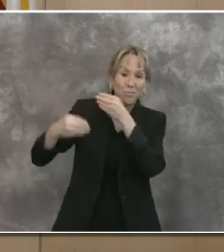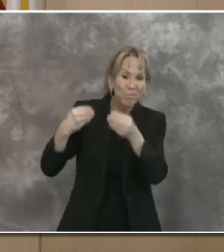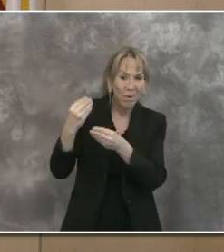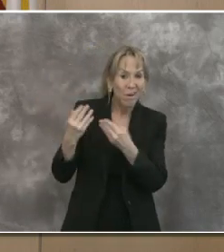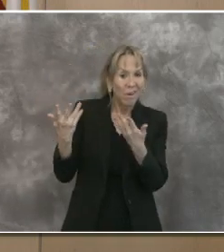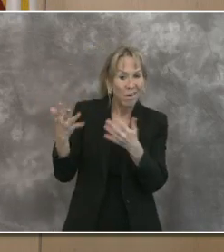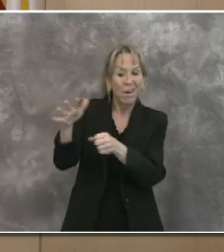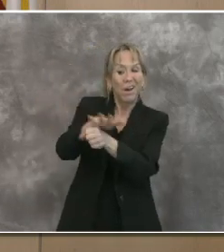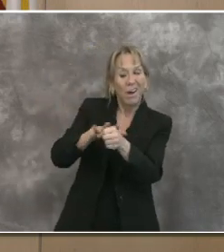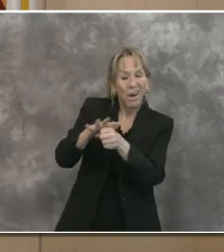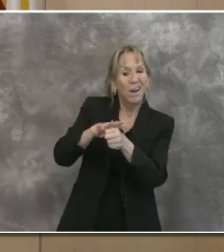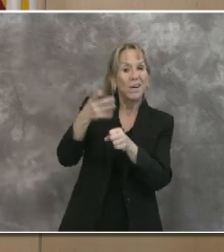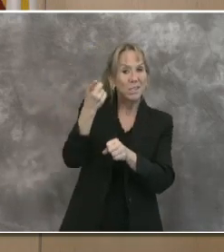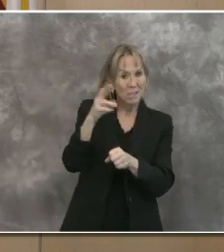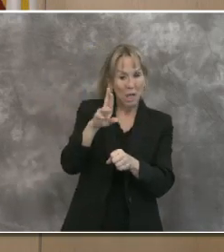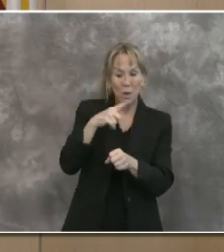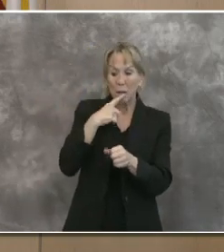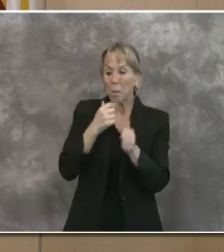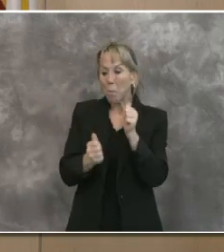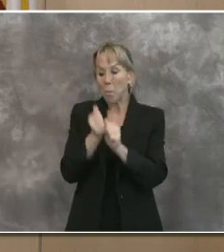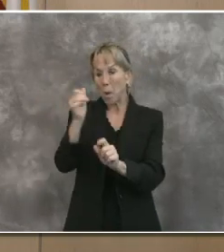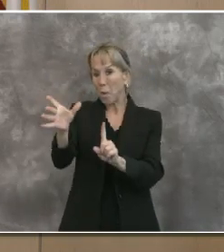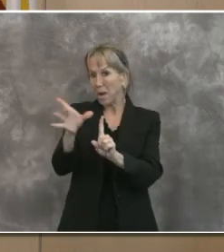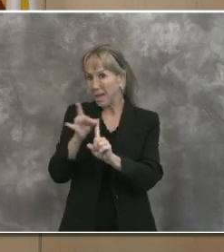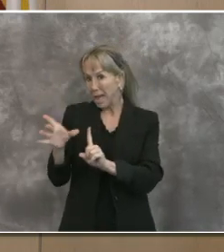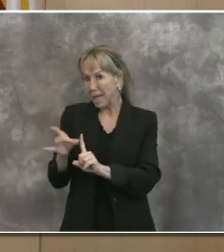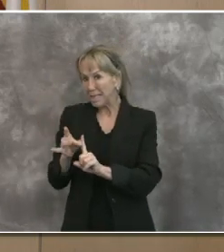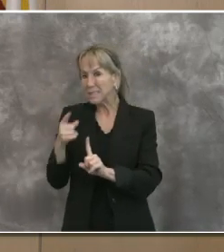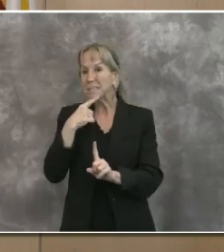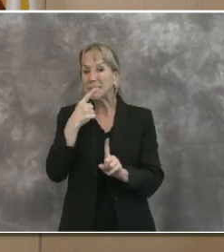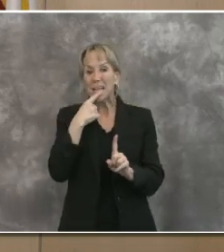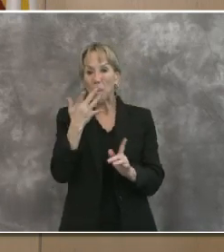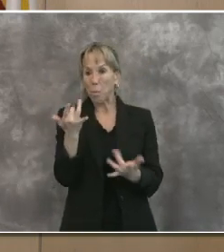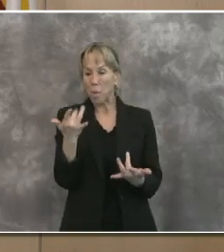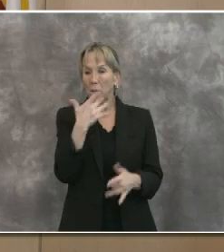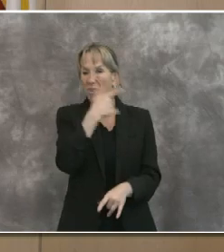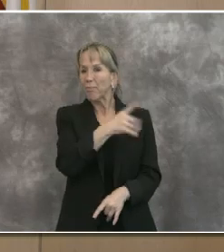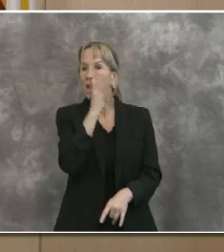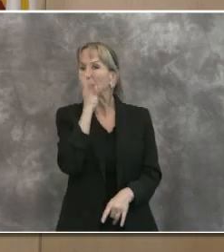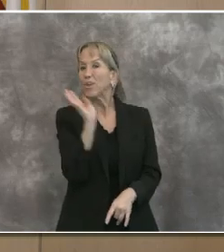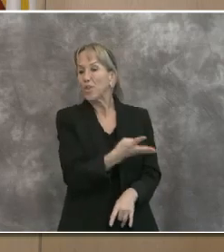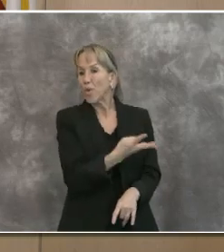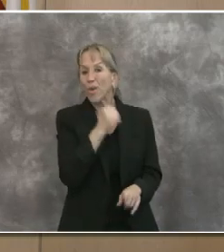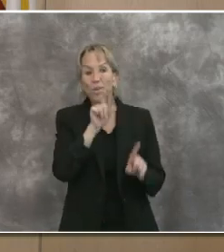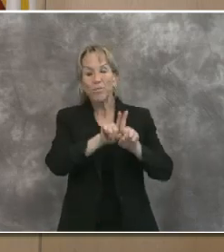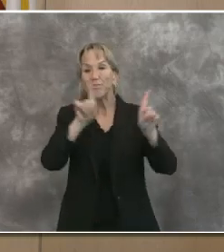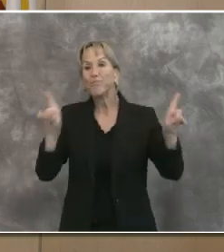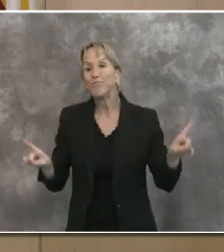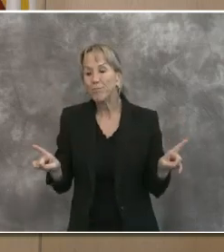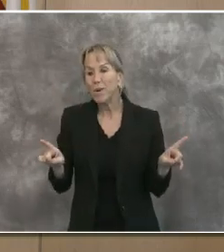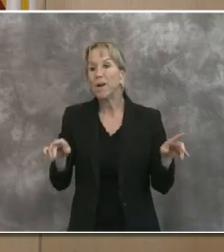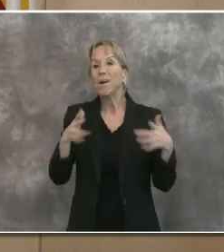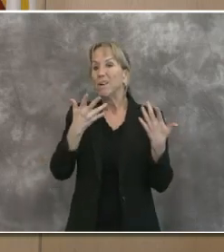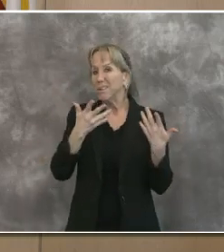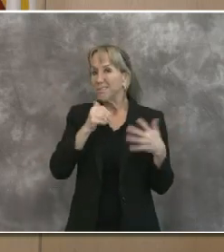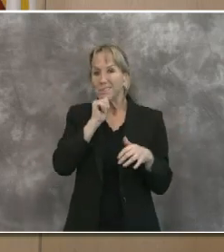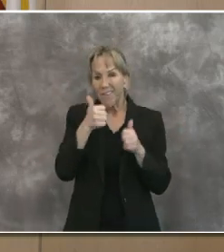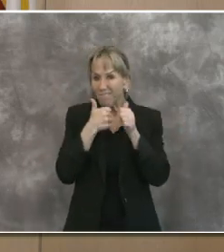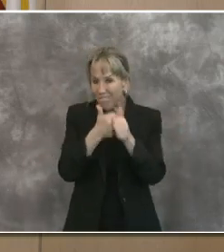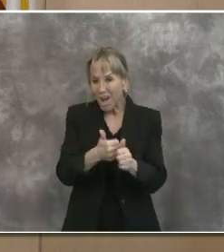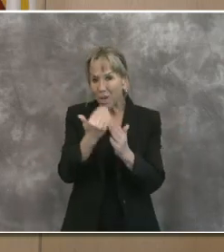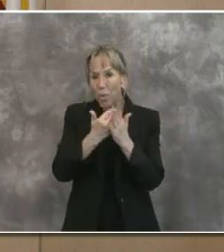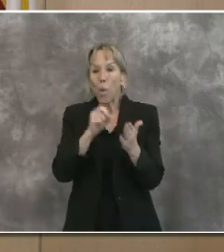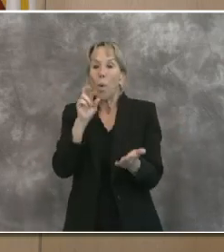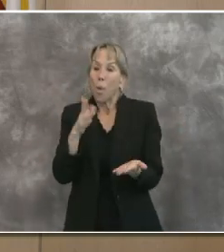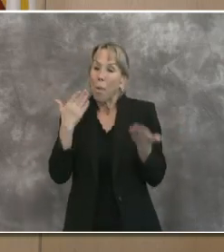many of the new cases that are likely linked to people who are either ignoring public health orders or linked to people who can't isolate because they are essential